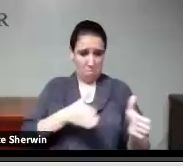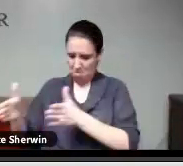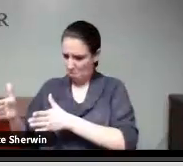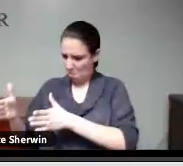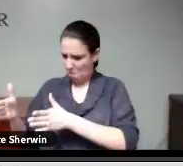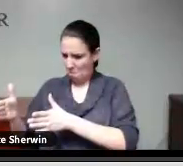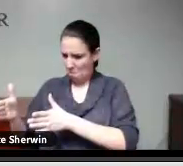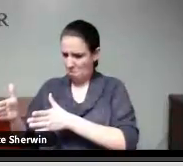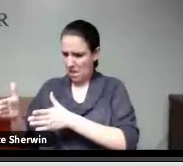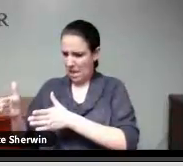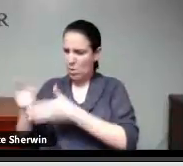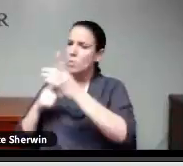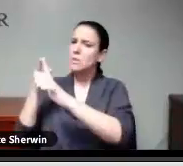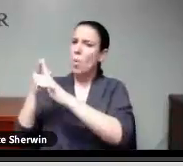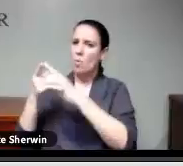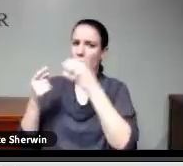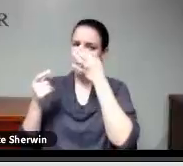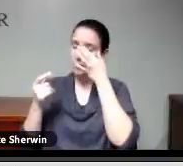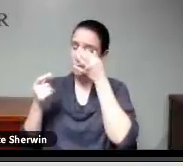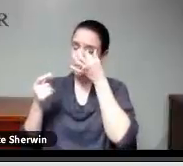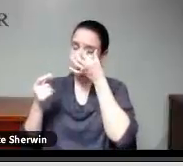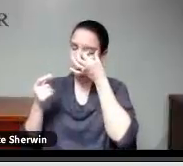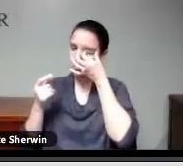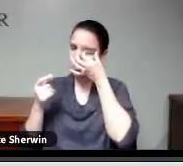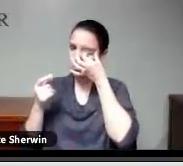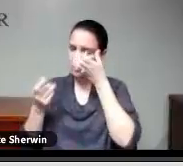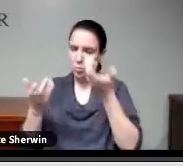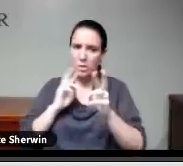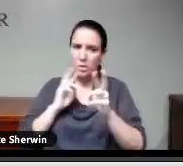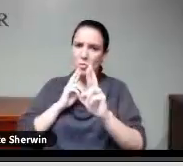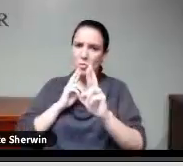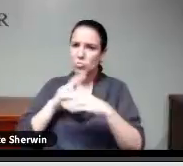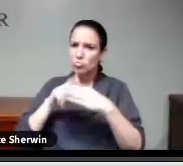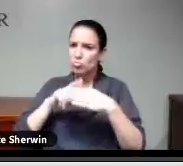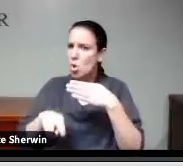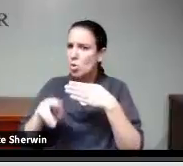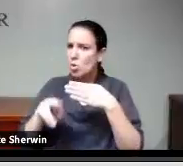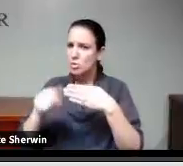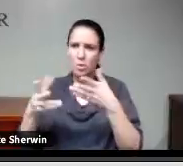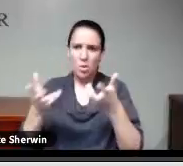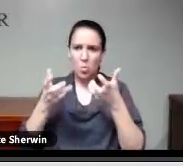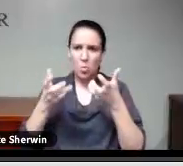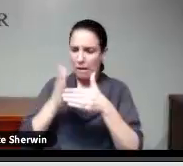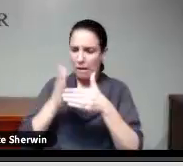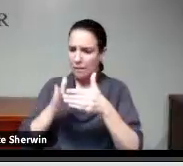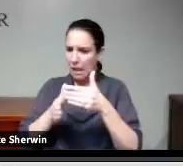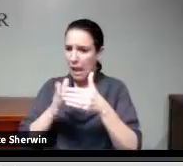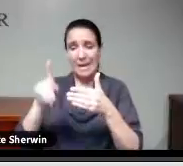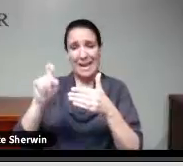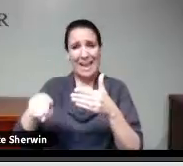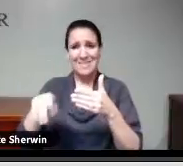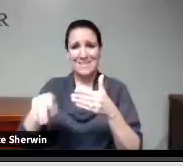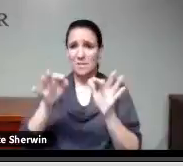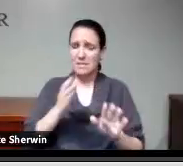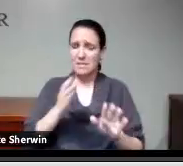the model that I showed before, the desired outcomes and success criteria need to be articulated very, very early on